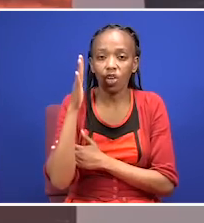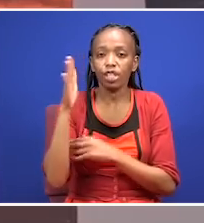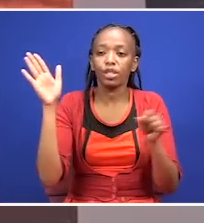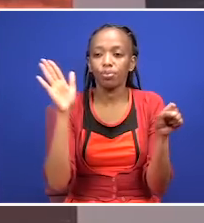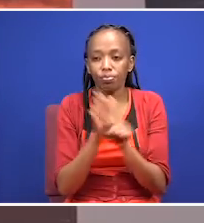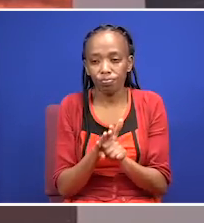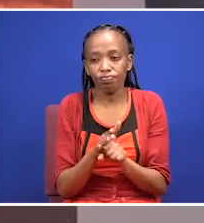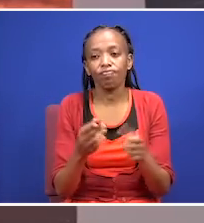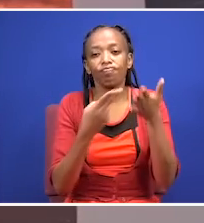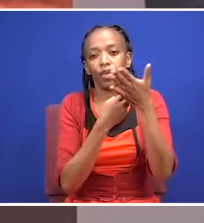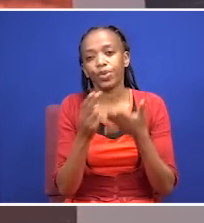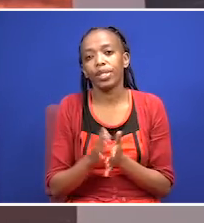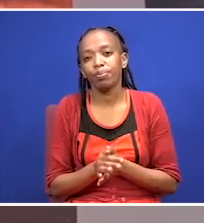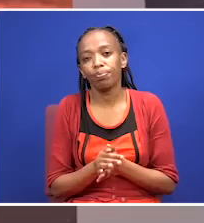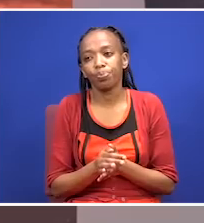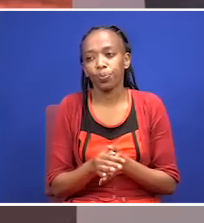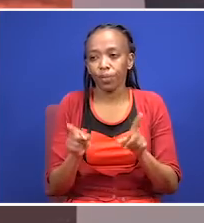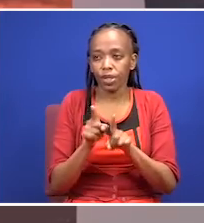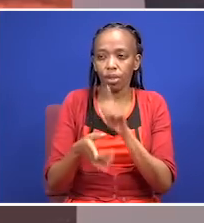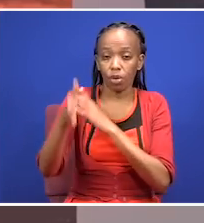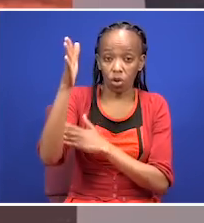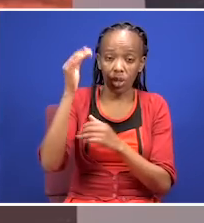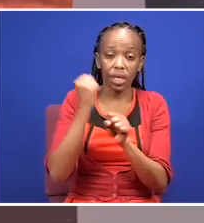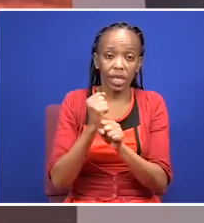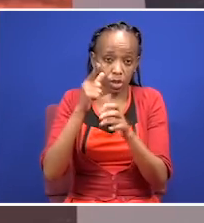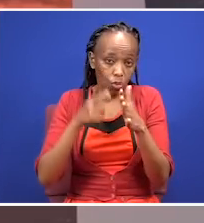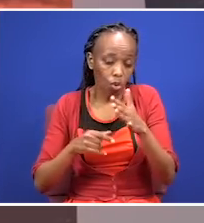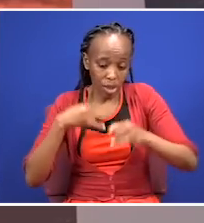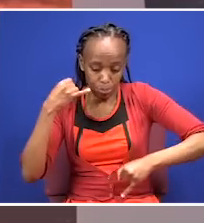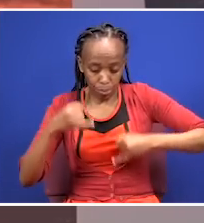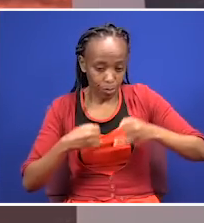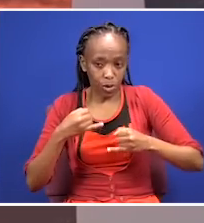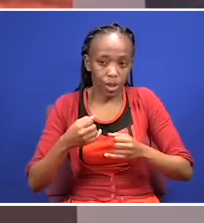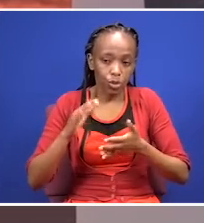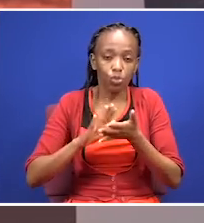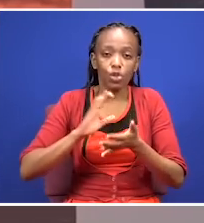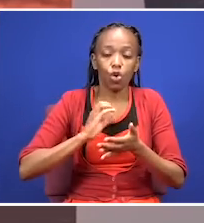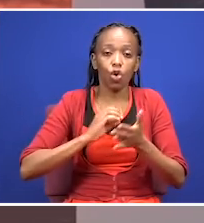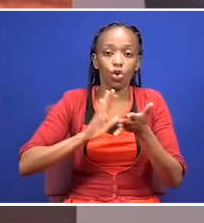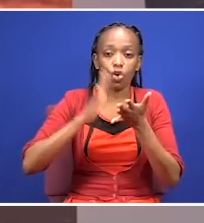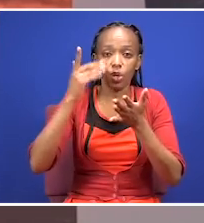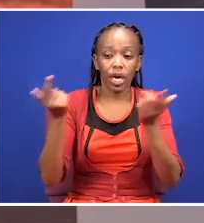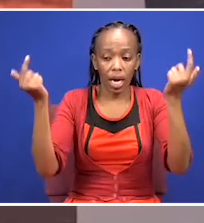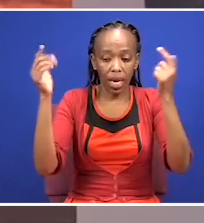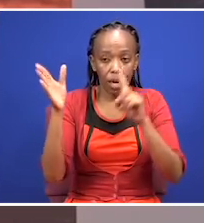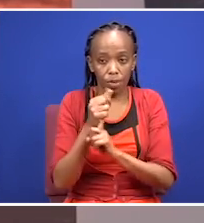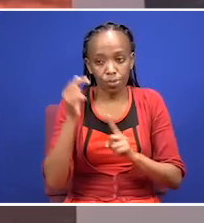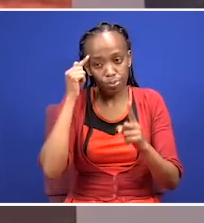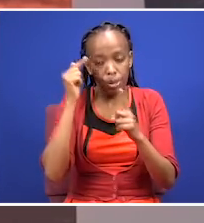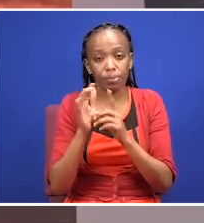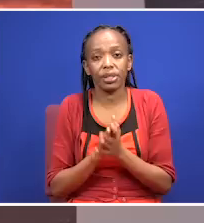absolutely sovereign and he does what pleases him to his own glory he accomplishes his